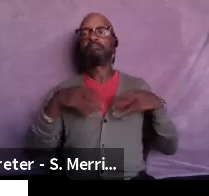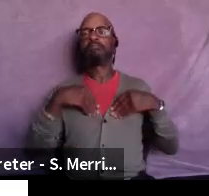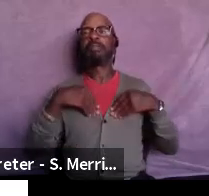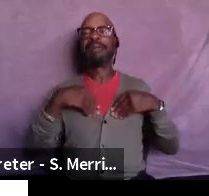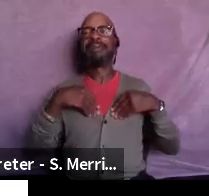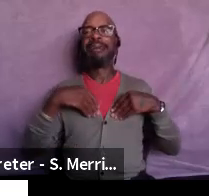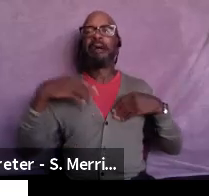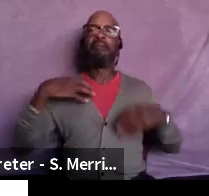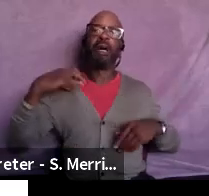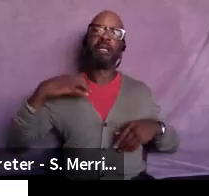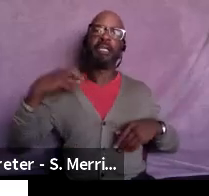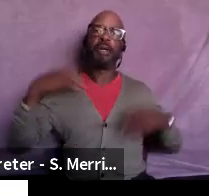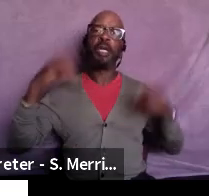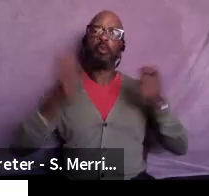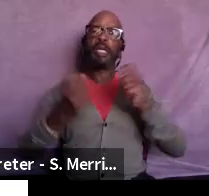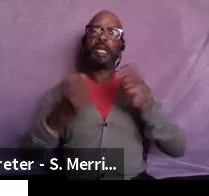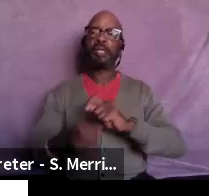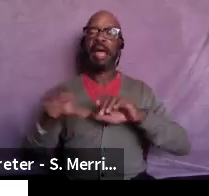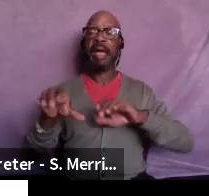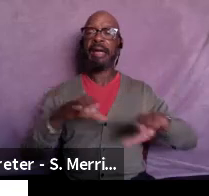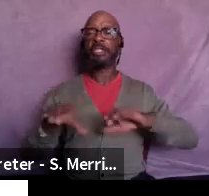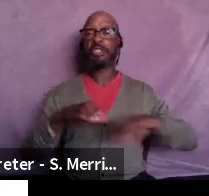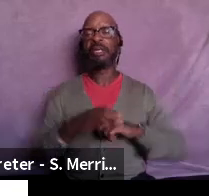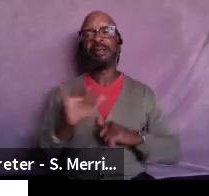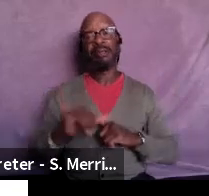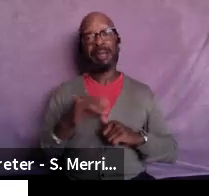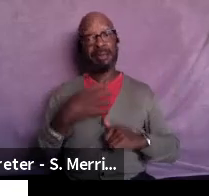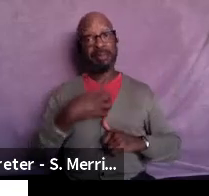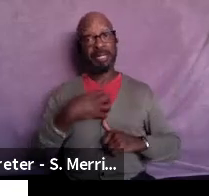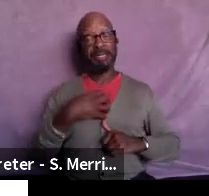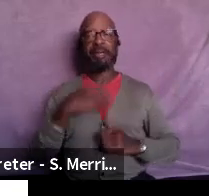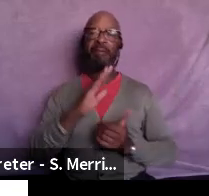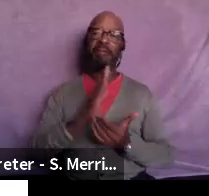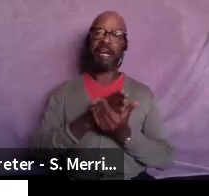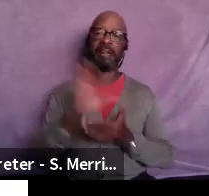action. This complaint was filed in February